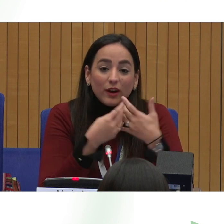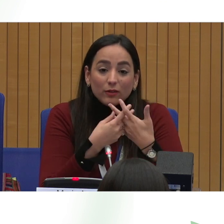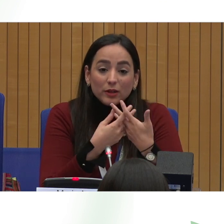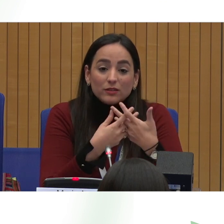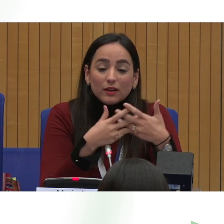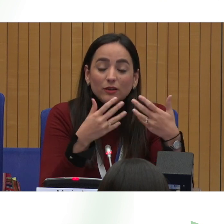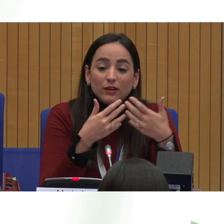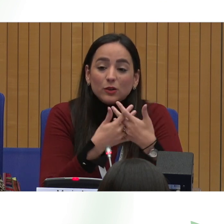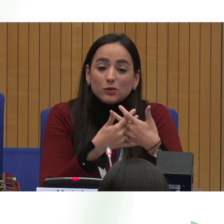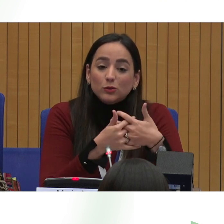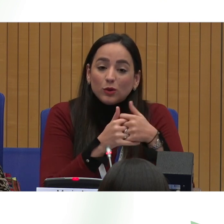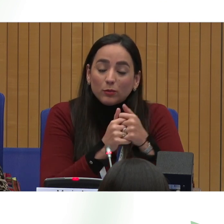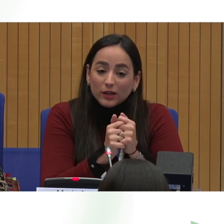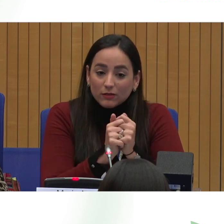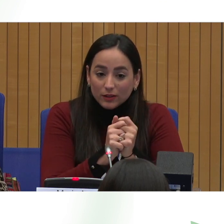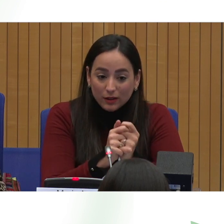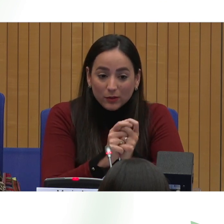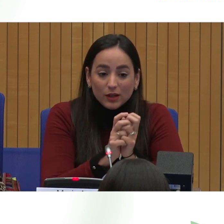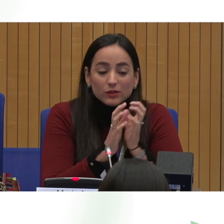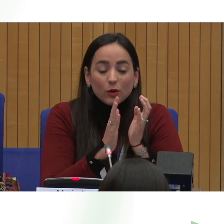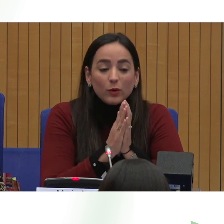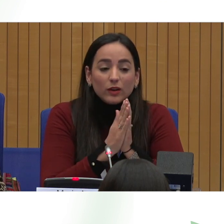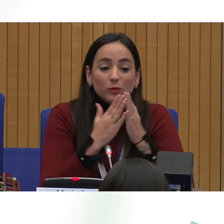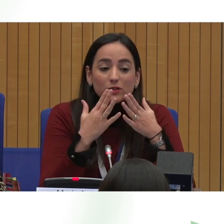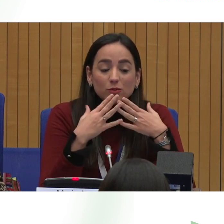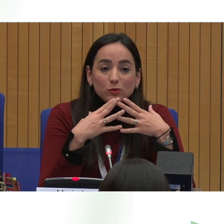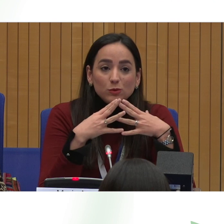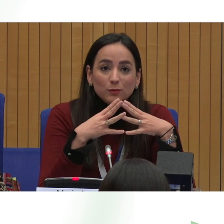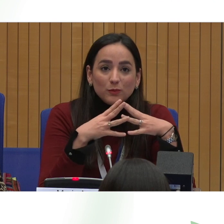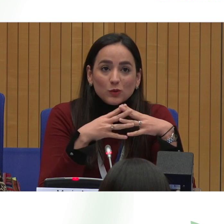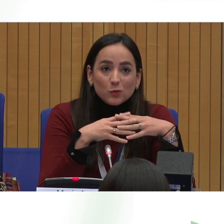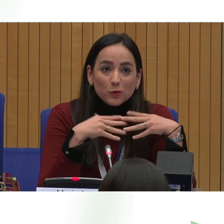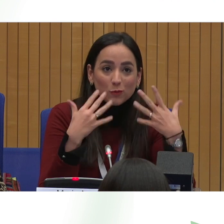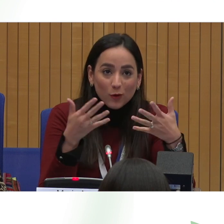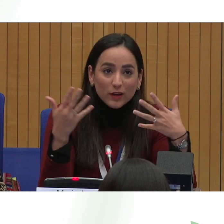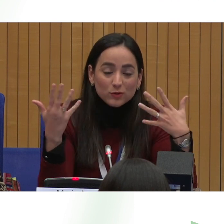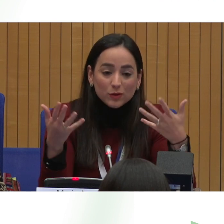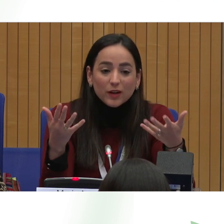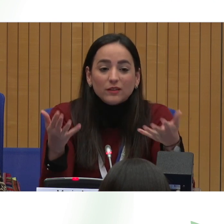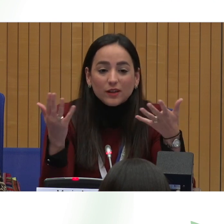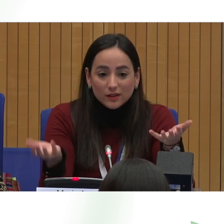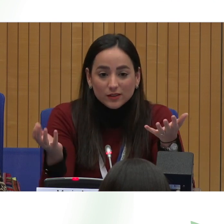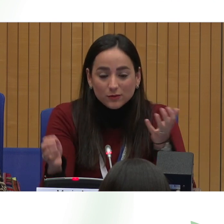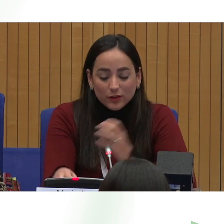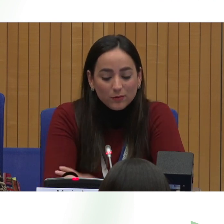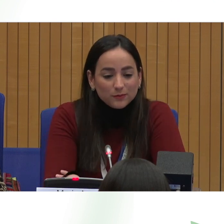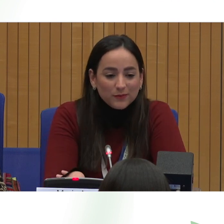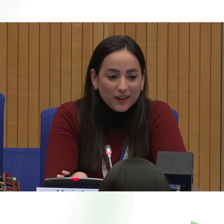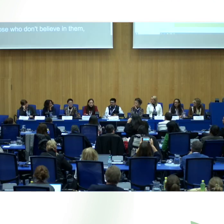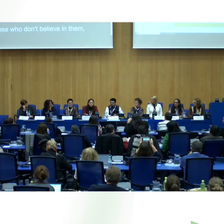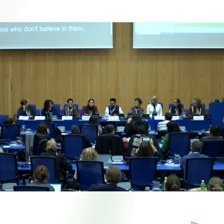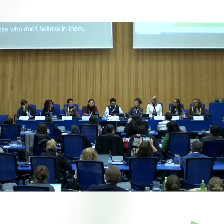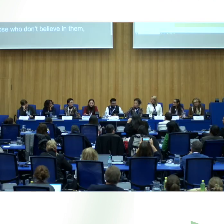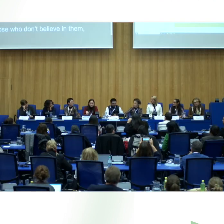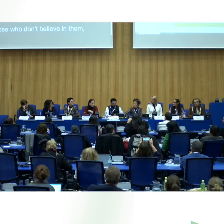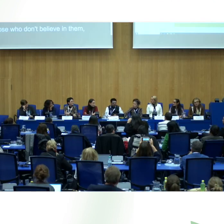the environment and in those who don't believe in them. So we are the ones to provoke and to create the access for them.